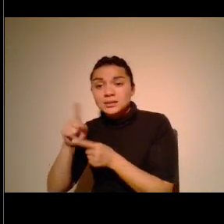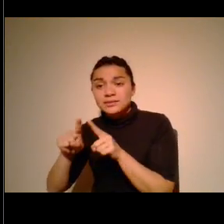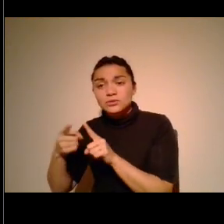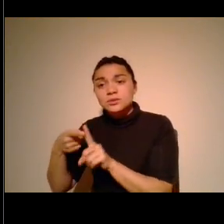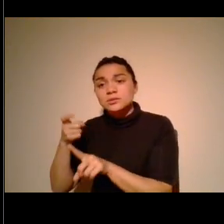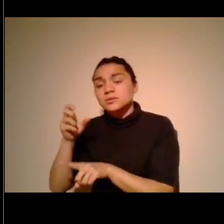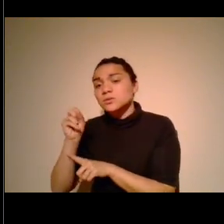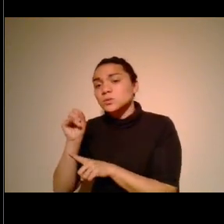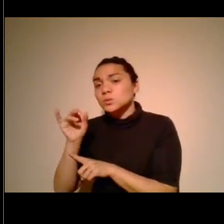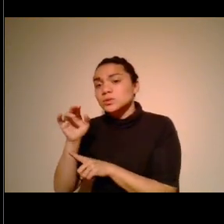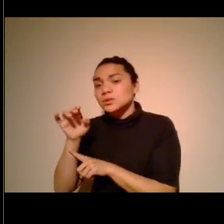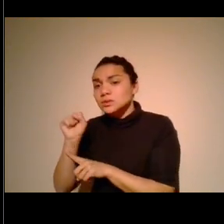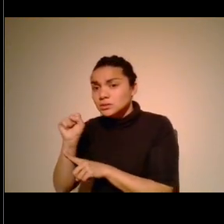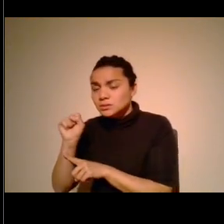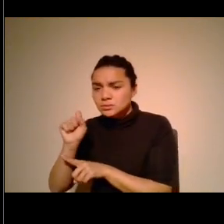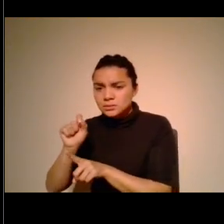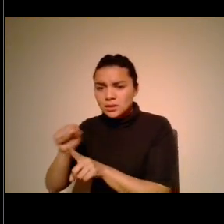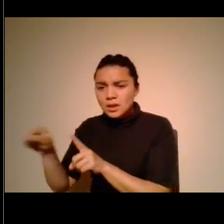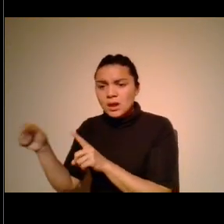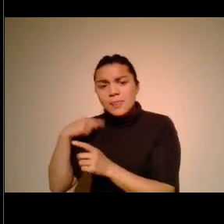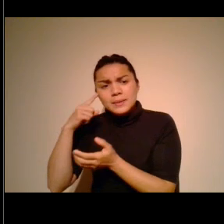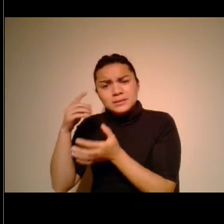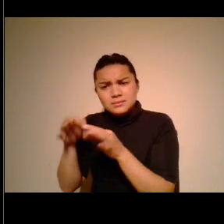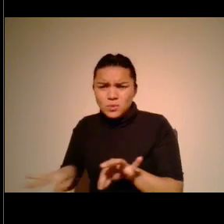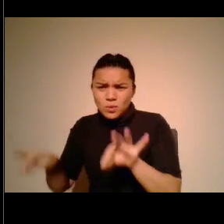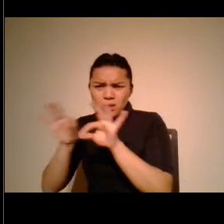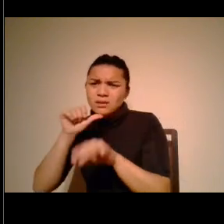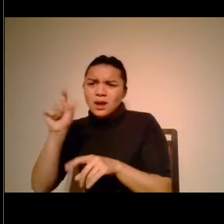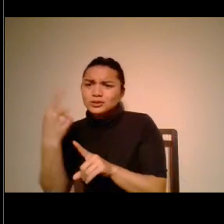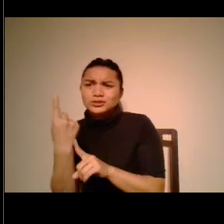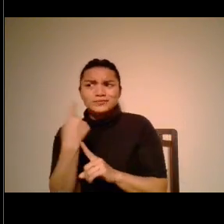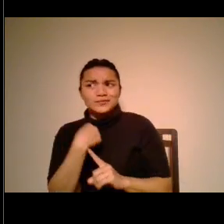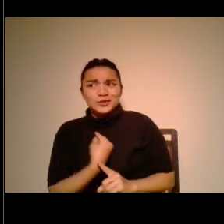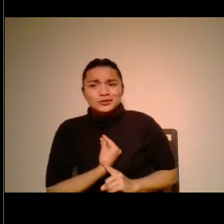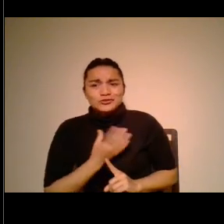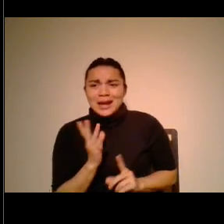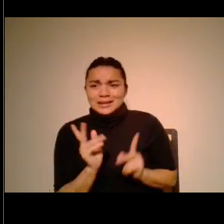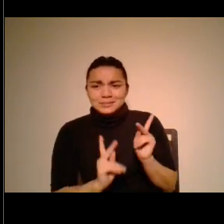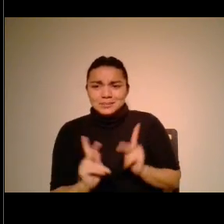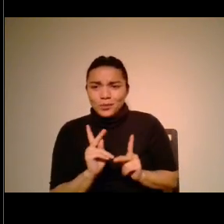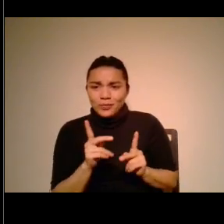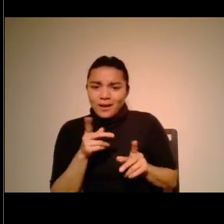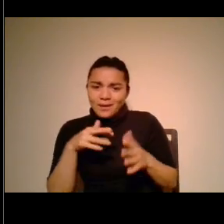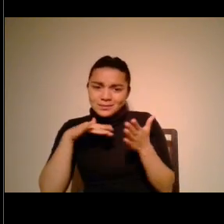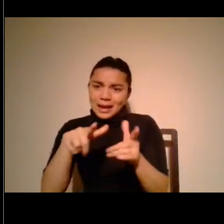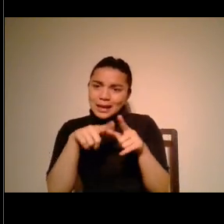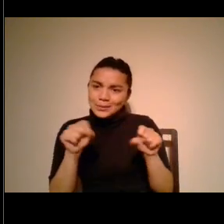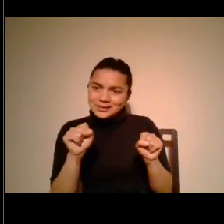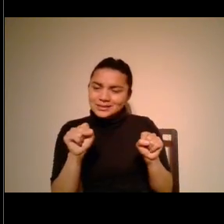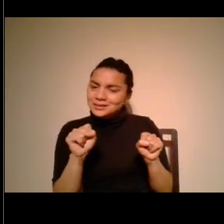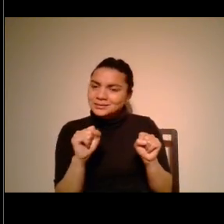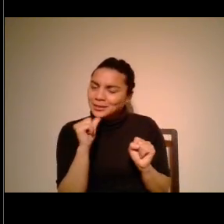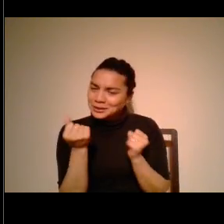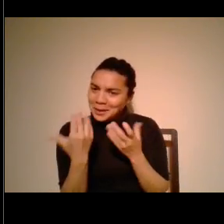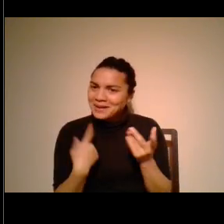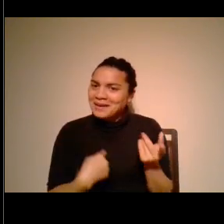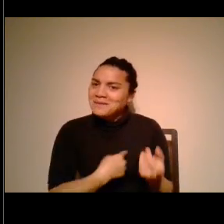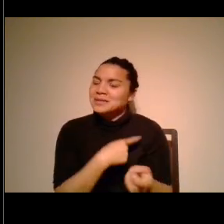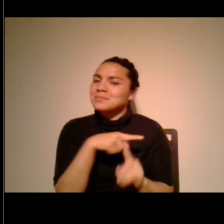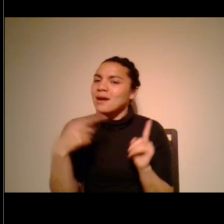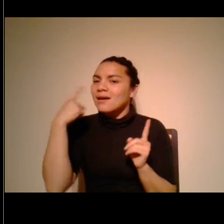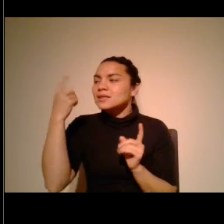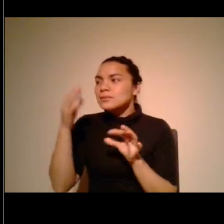everybody, not just for the sort of niche trans linguists that there are, because there's not that many of us, but I think it's important for